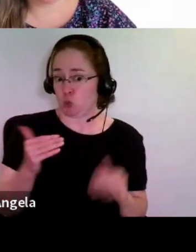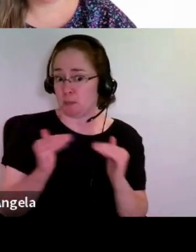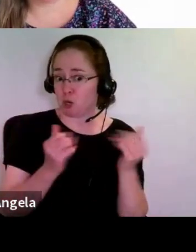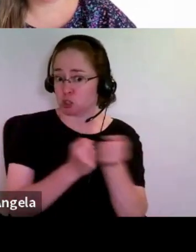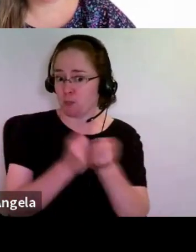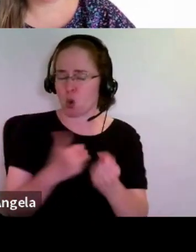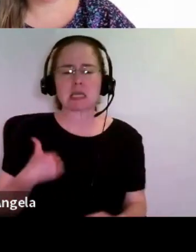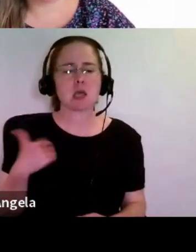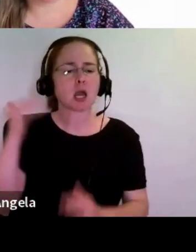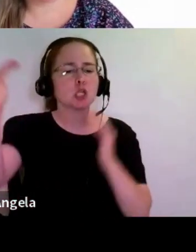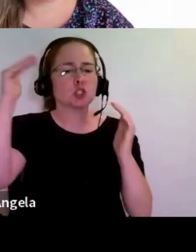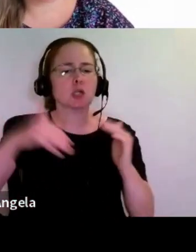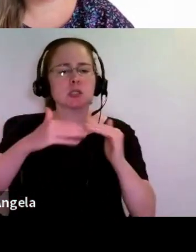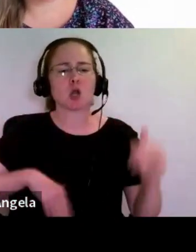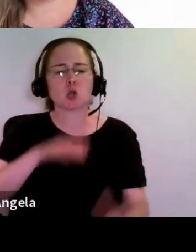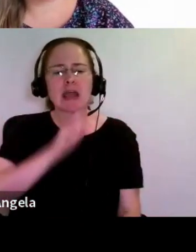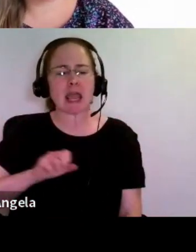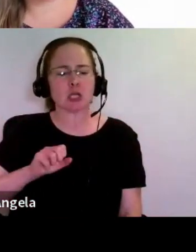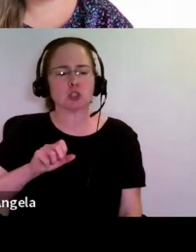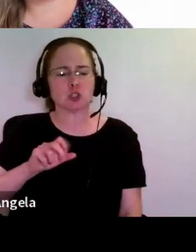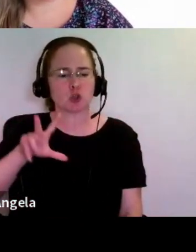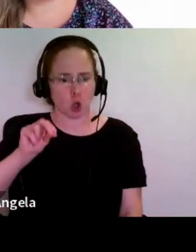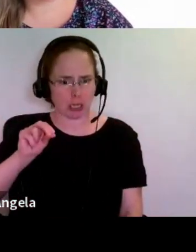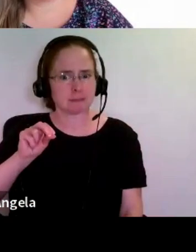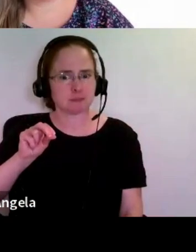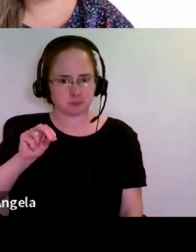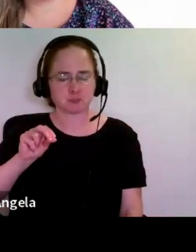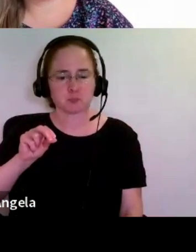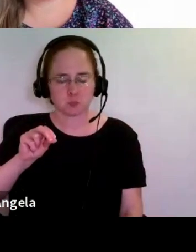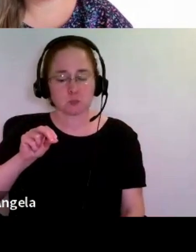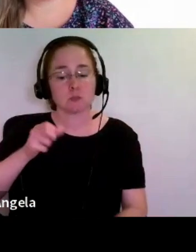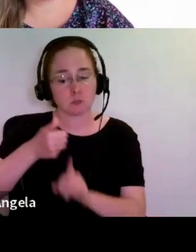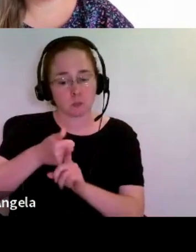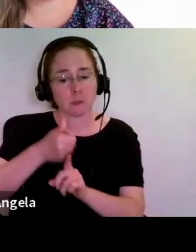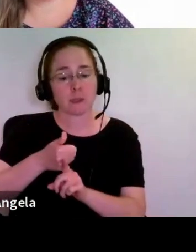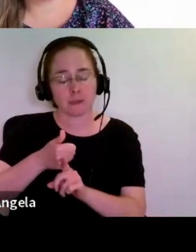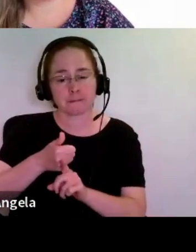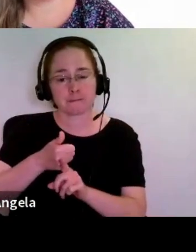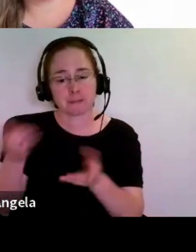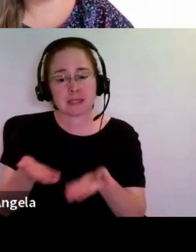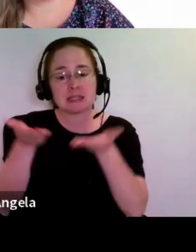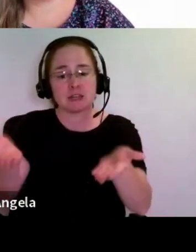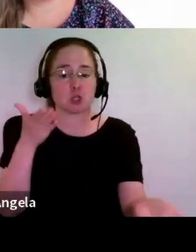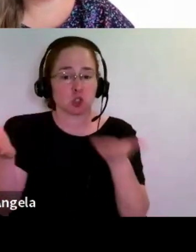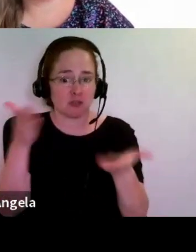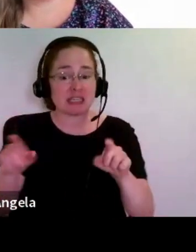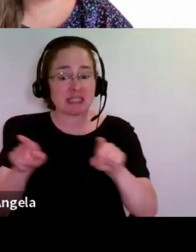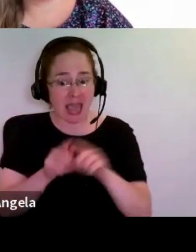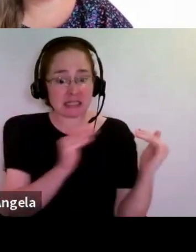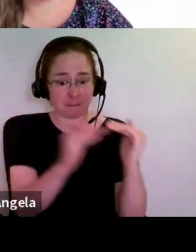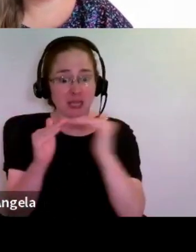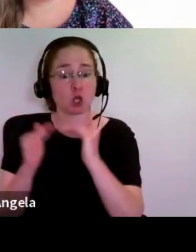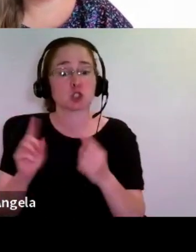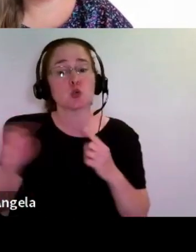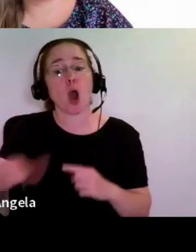so young adults under the age of 30 who are delivering services as peers to